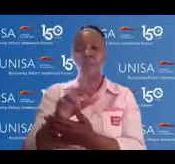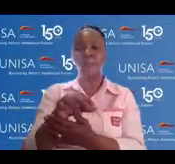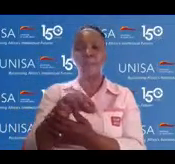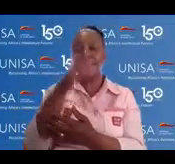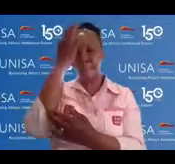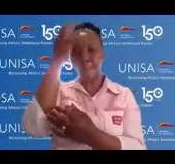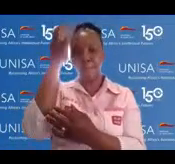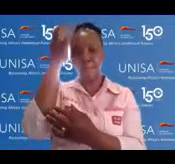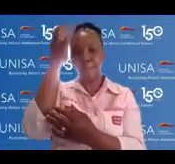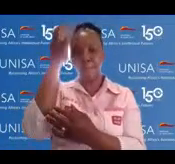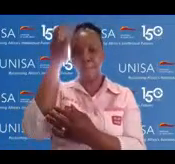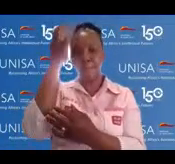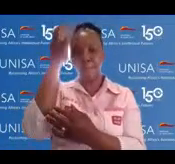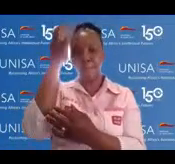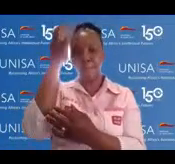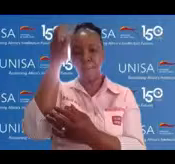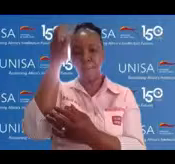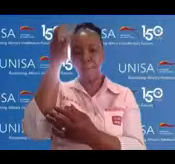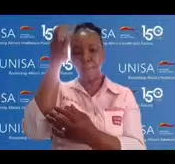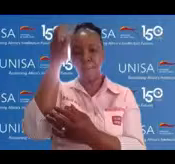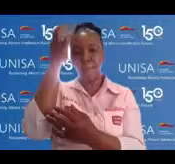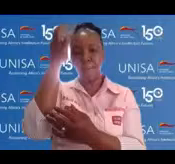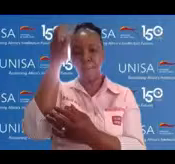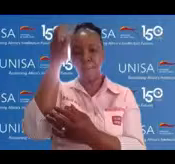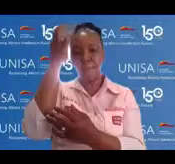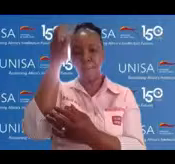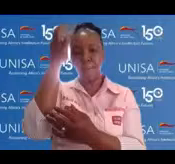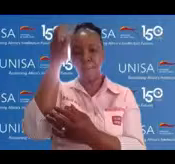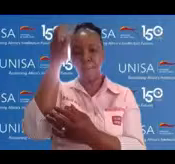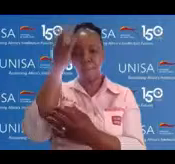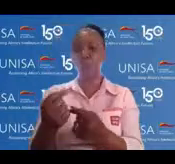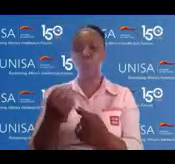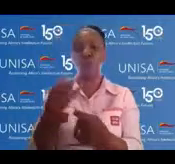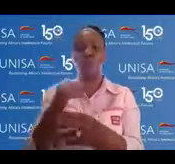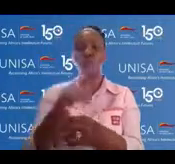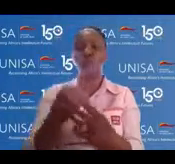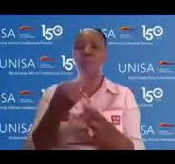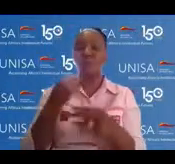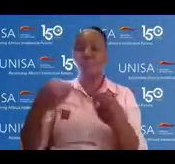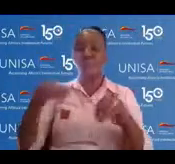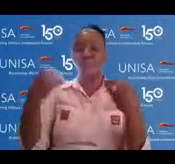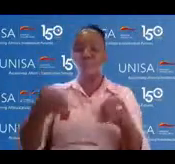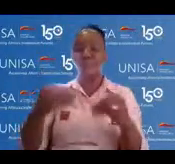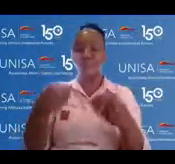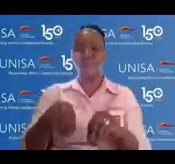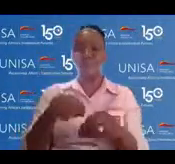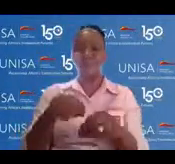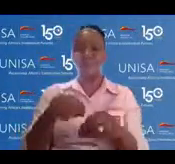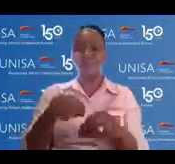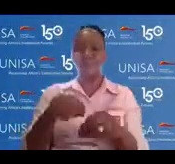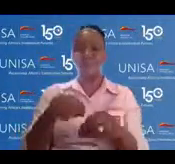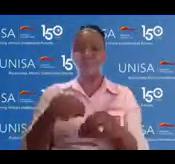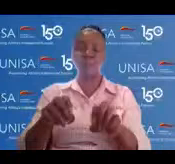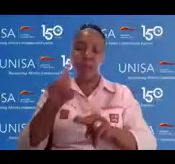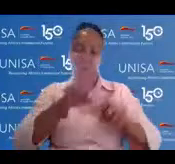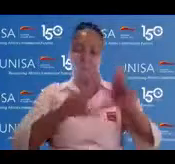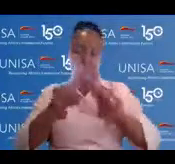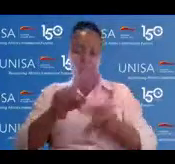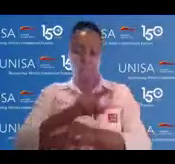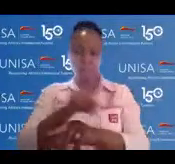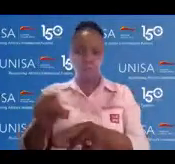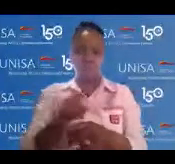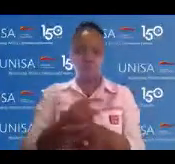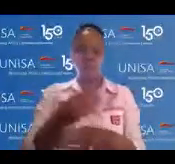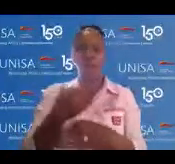what the app is going to be doing while it is invigilating you. Now, I really want to recommend that you do